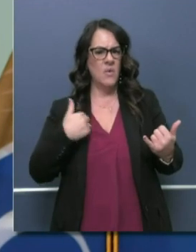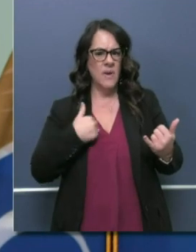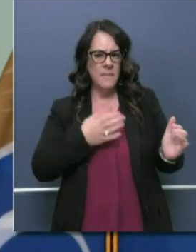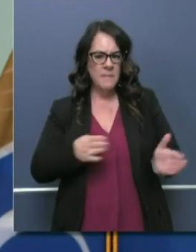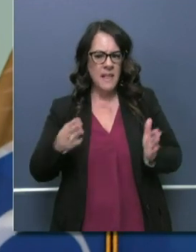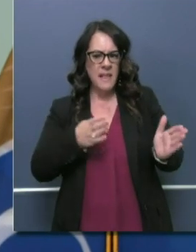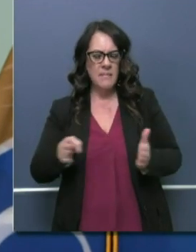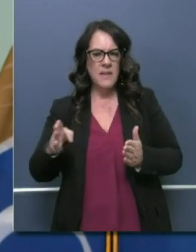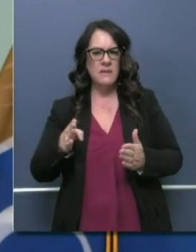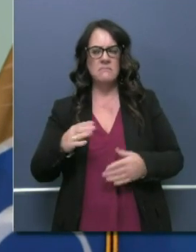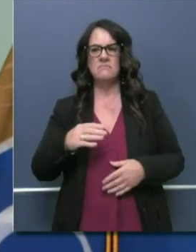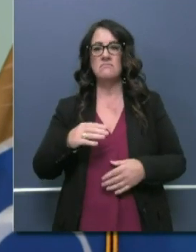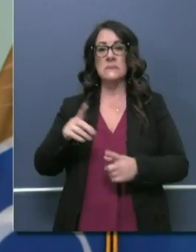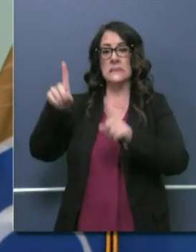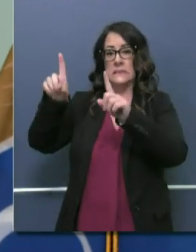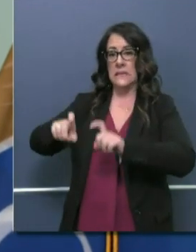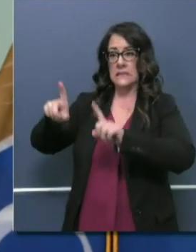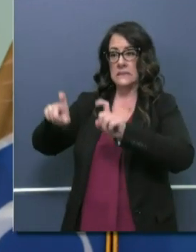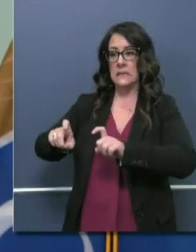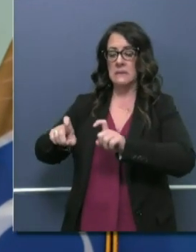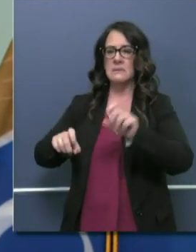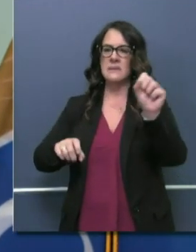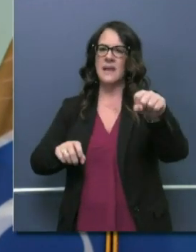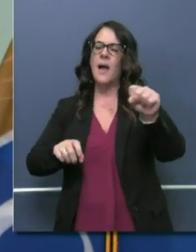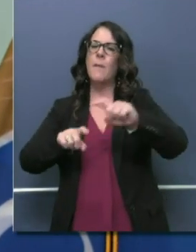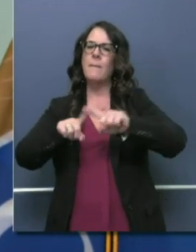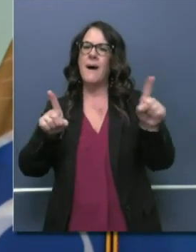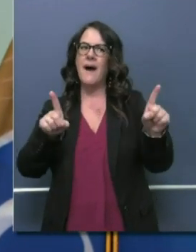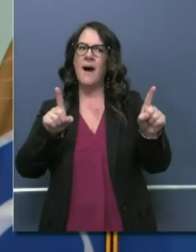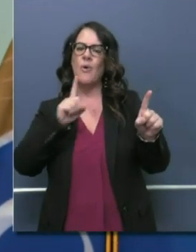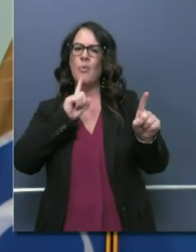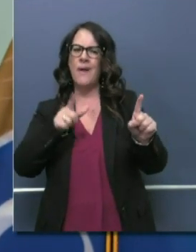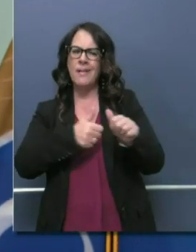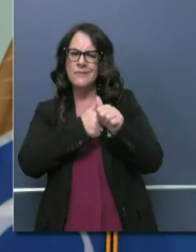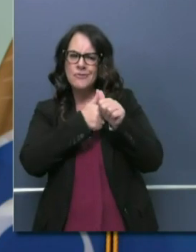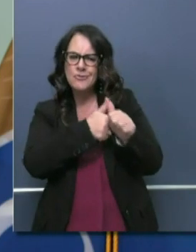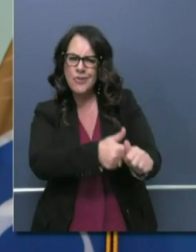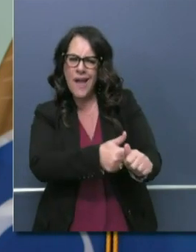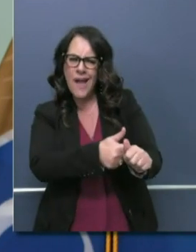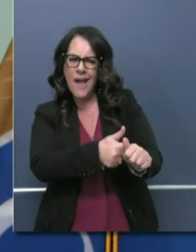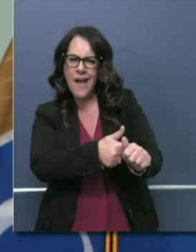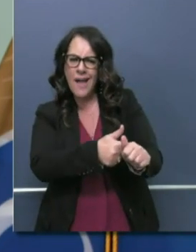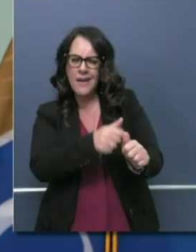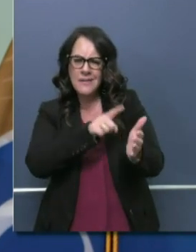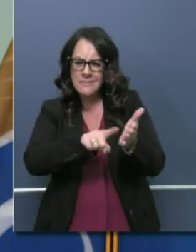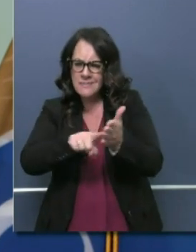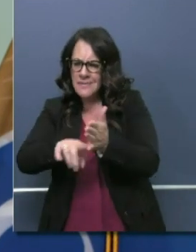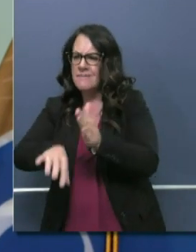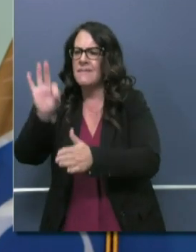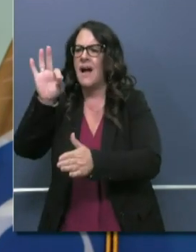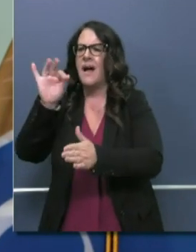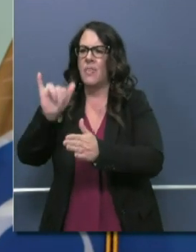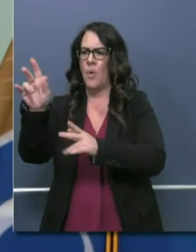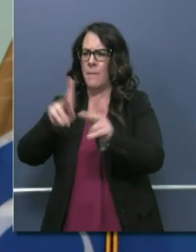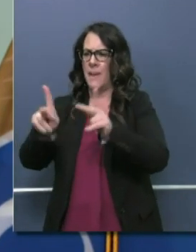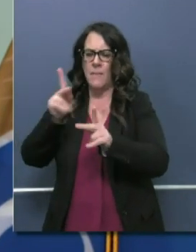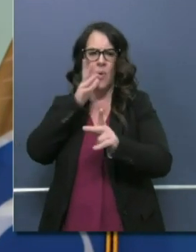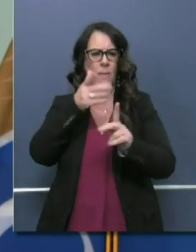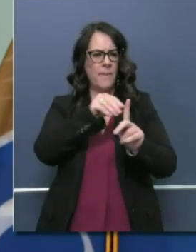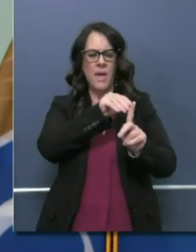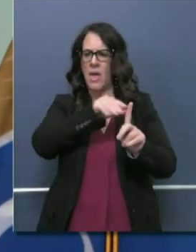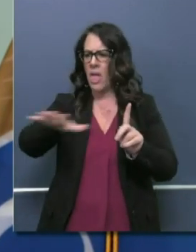test, but begin the process to more robustly track, trace, isolate, and quarantine individuals that have